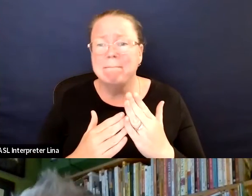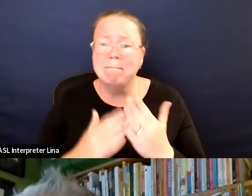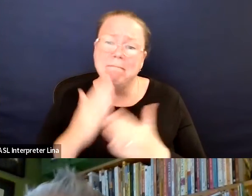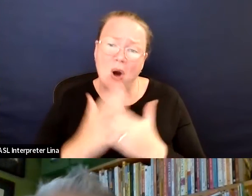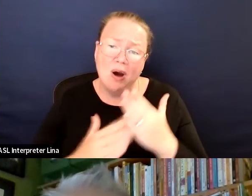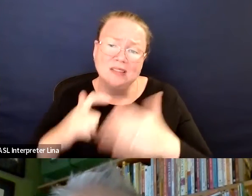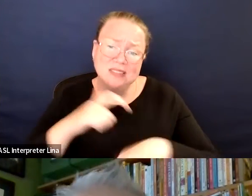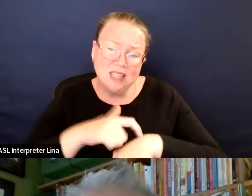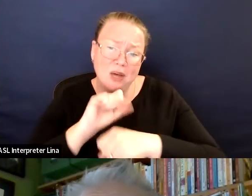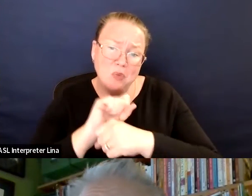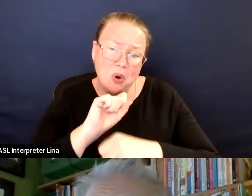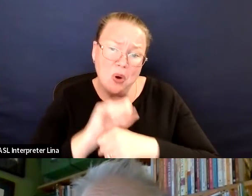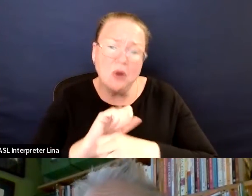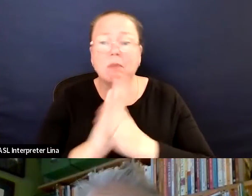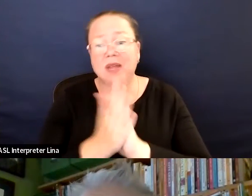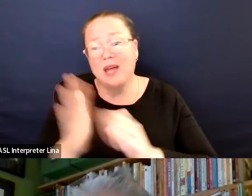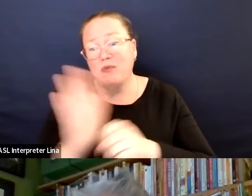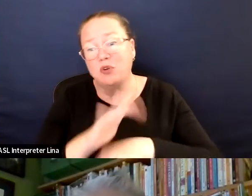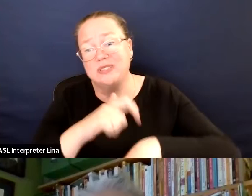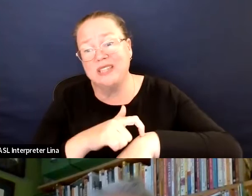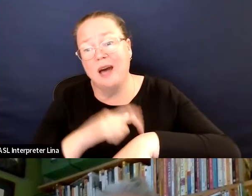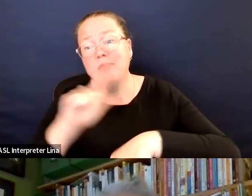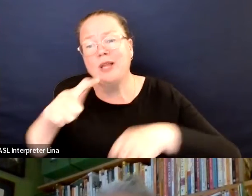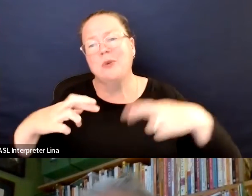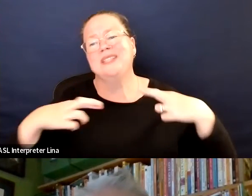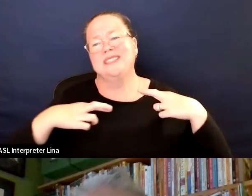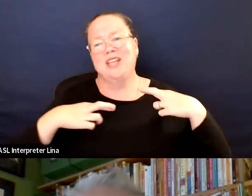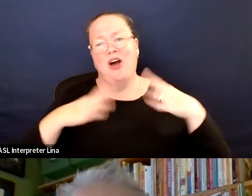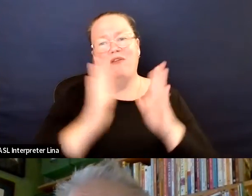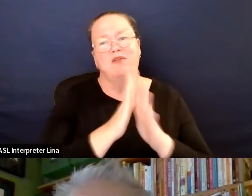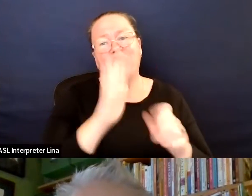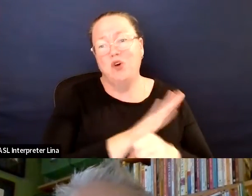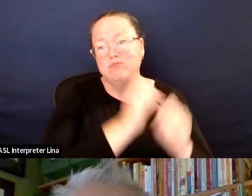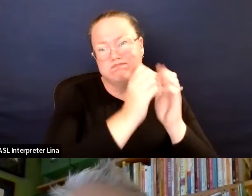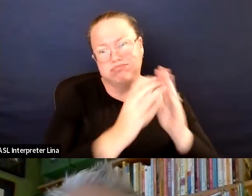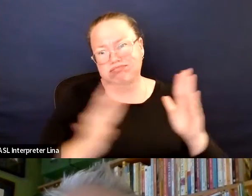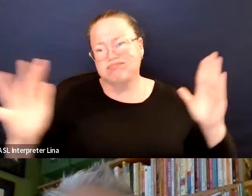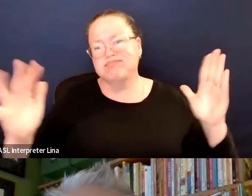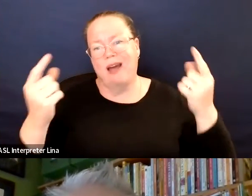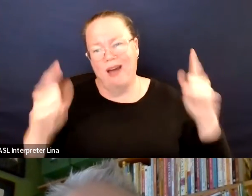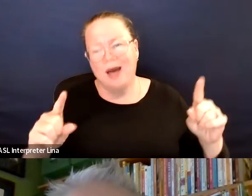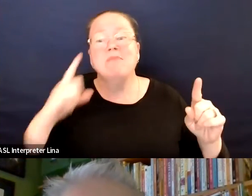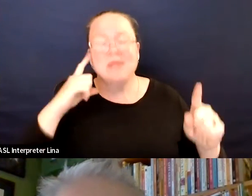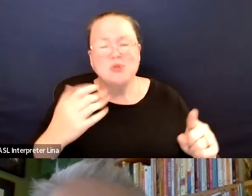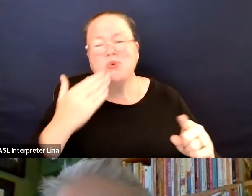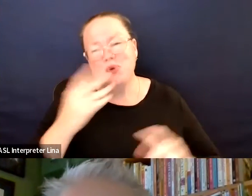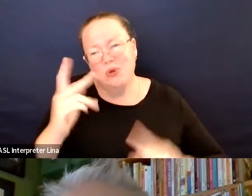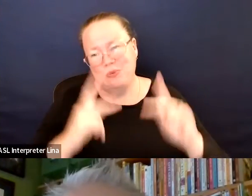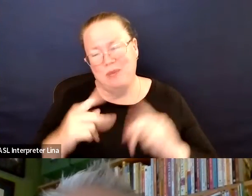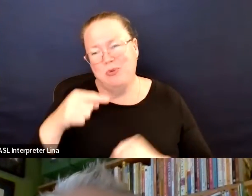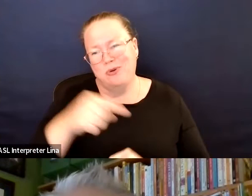part-time work, and then I got a full-time position, and then I retired. I had my whole spectrum has happened because of the good people at the